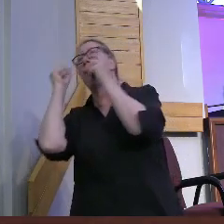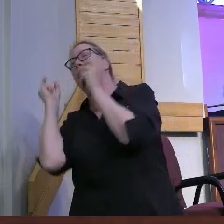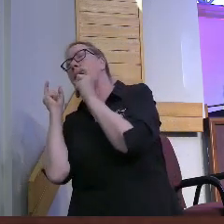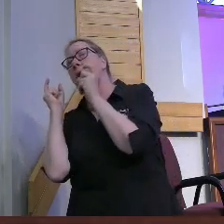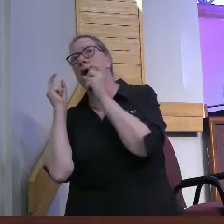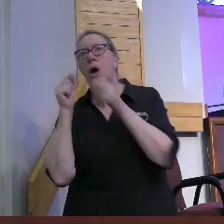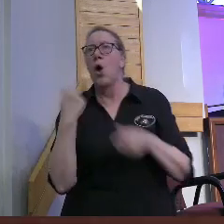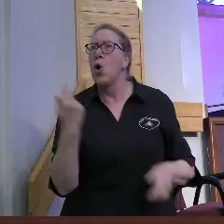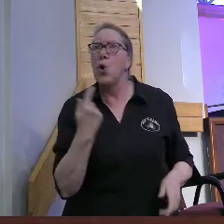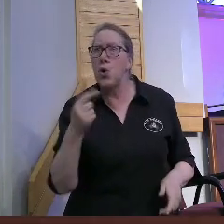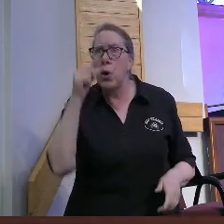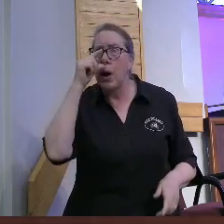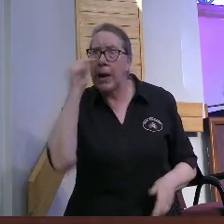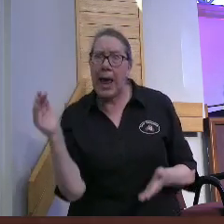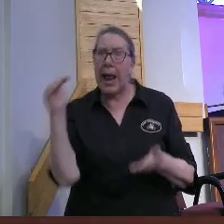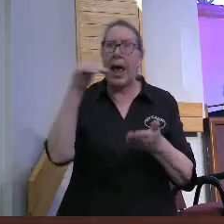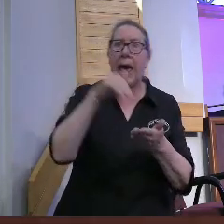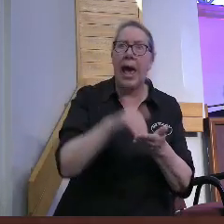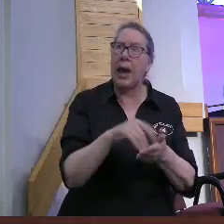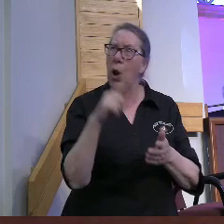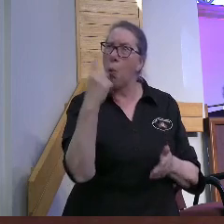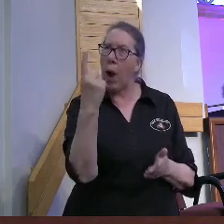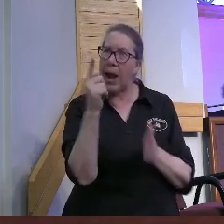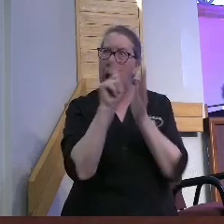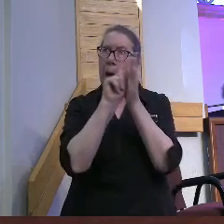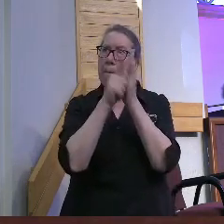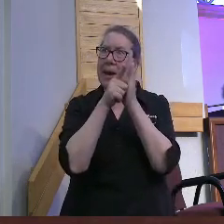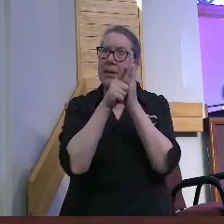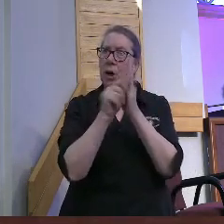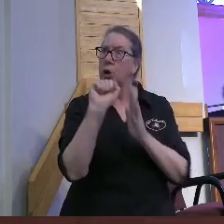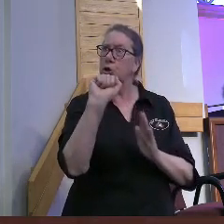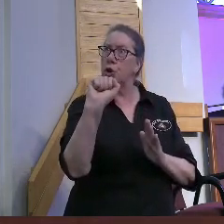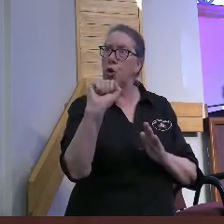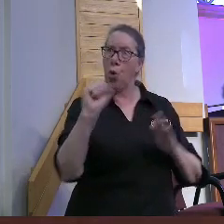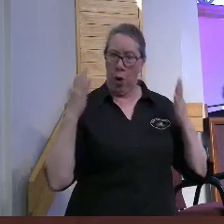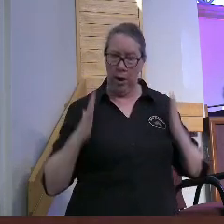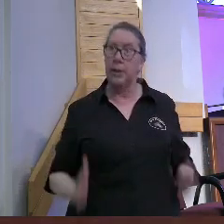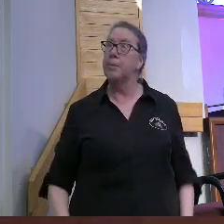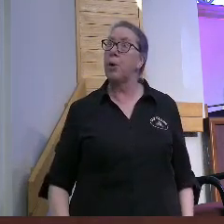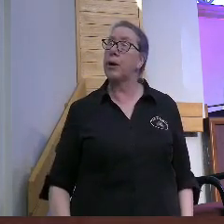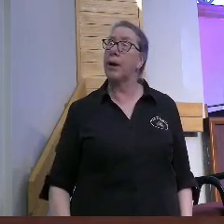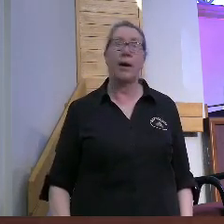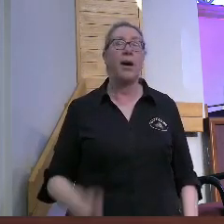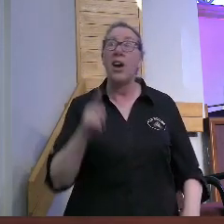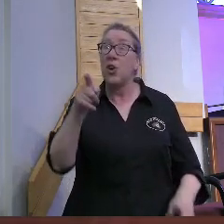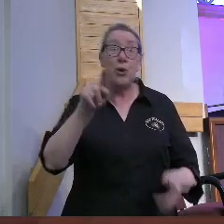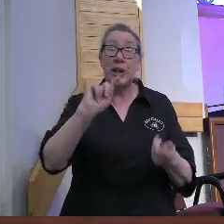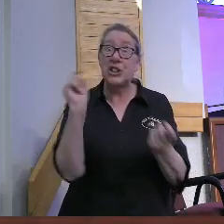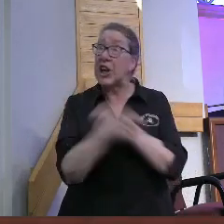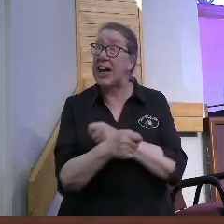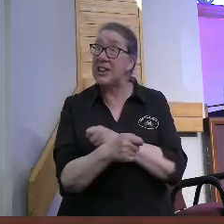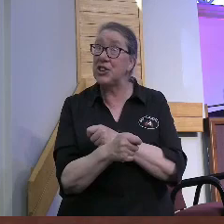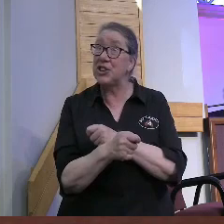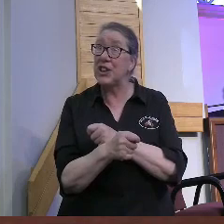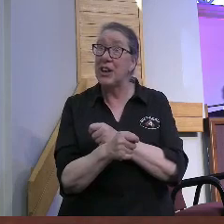you by worrying can add one cubit to his stature? Can you change anything about